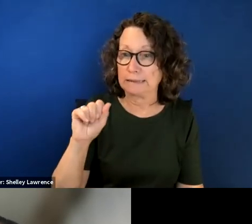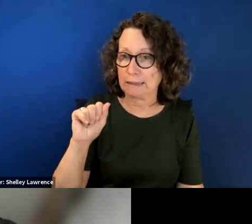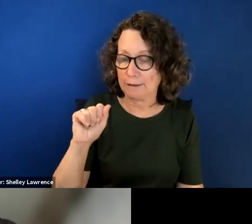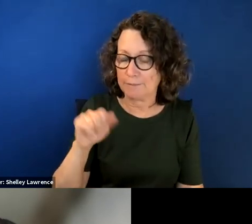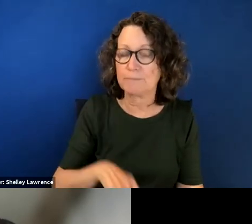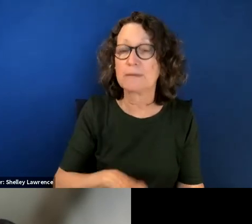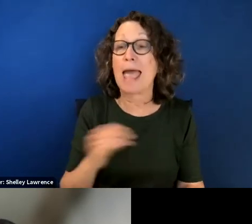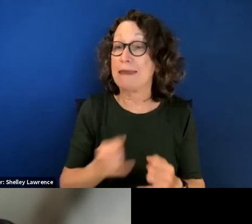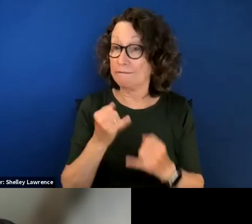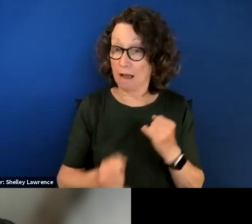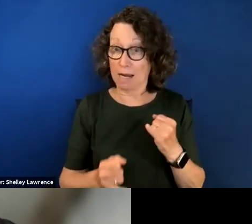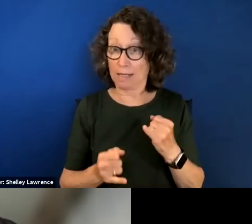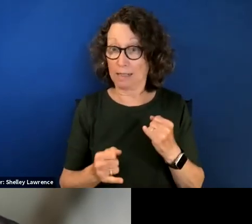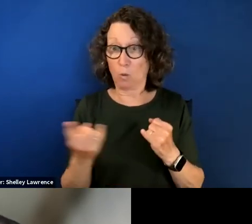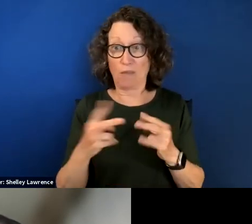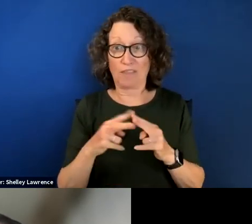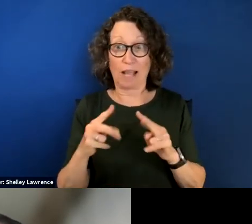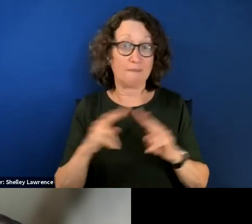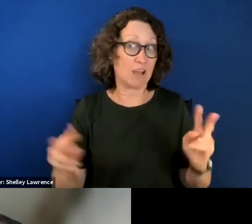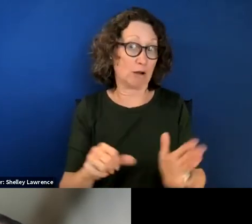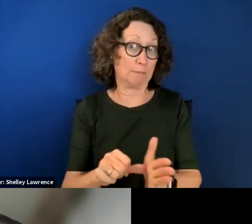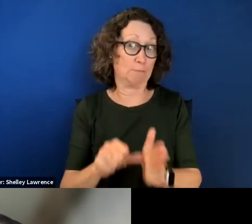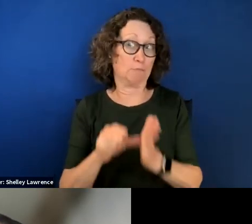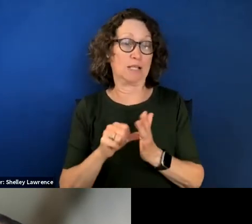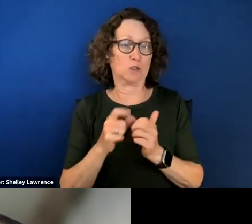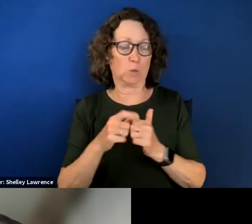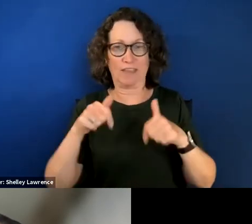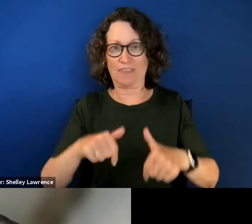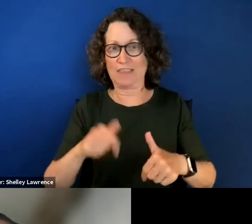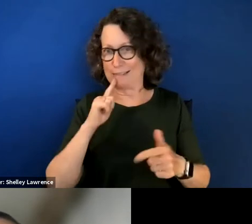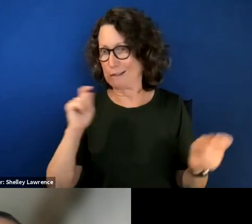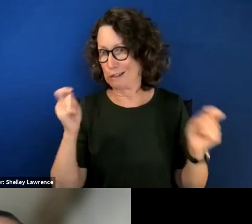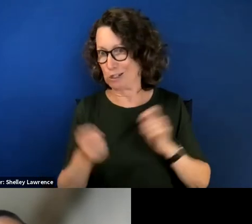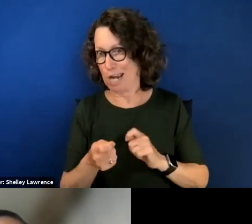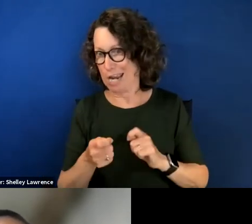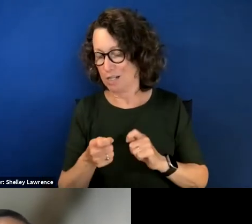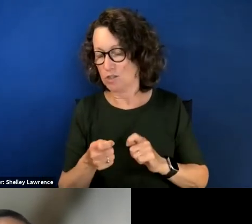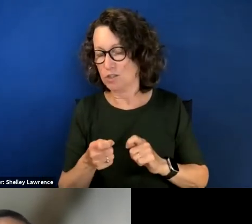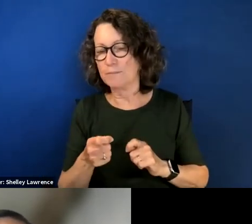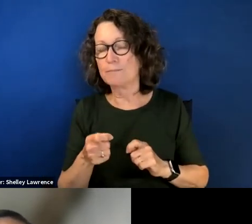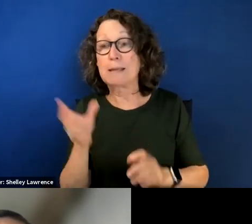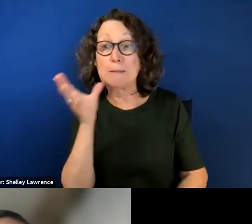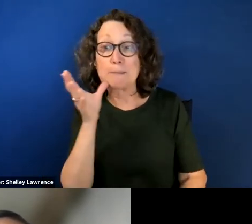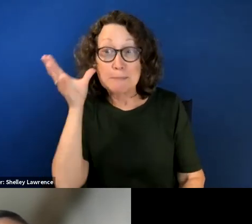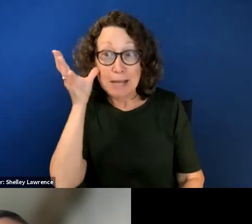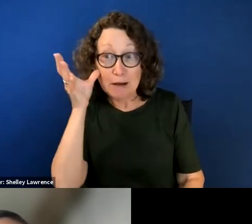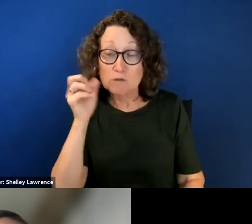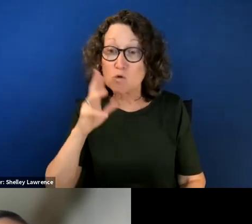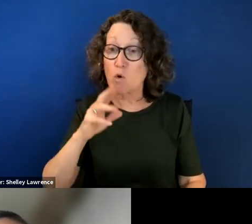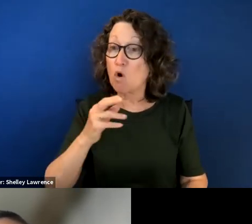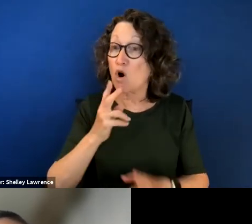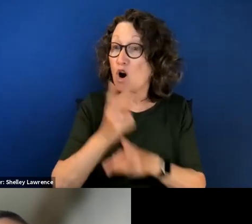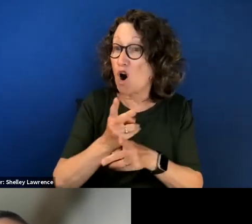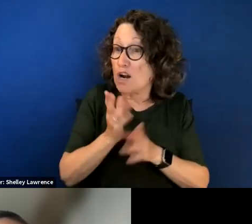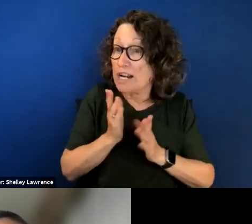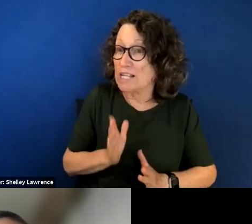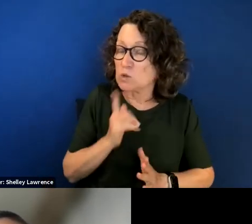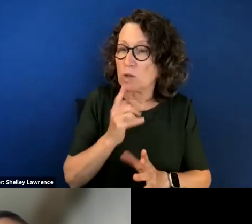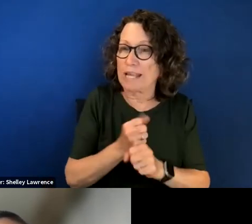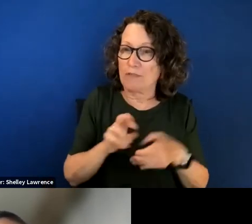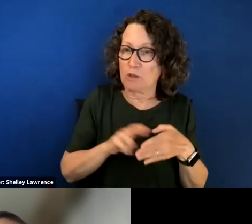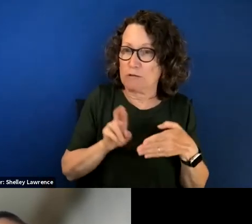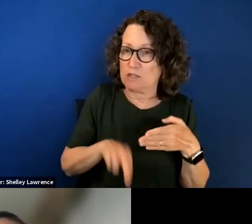one thing that I'm very impressed with, and this is a change, is that parents or guardians will receive the